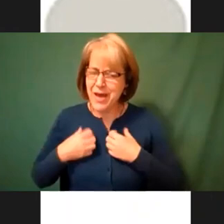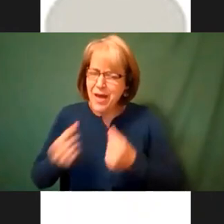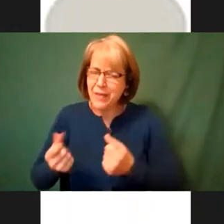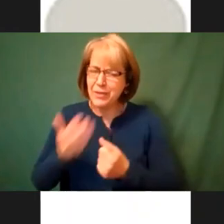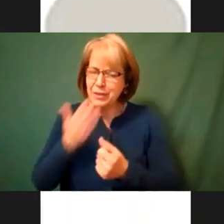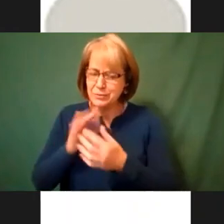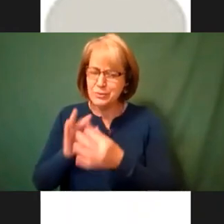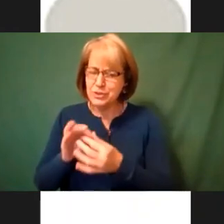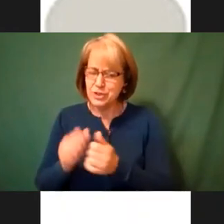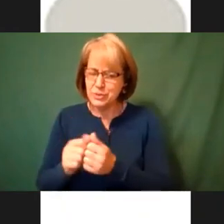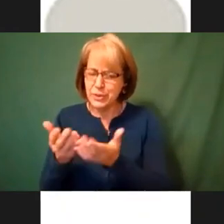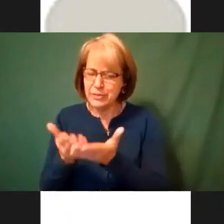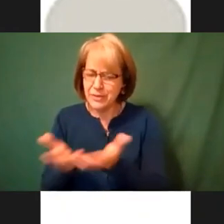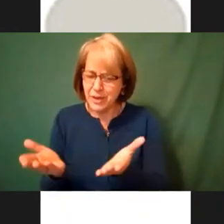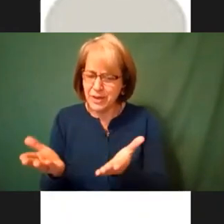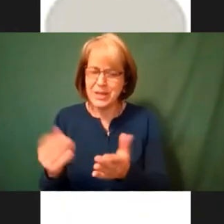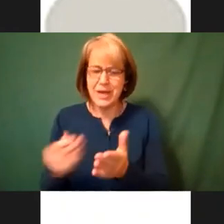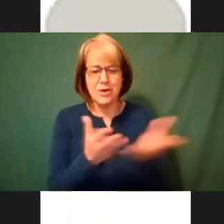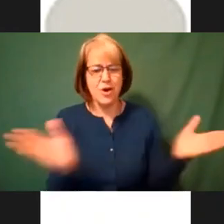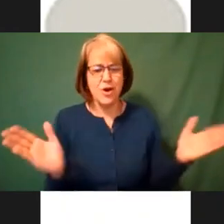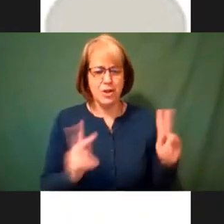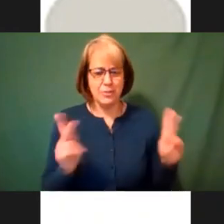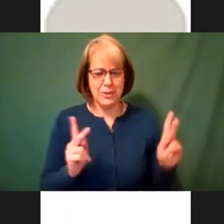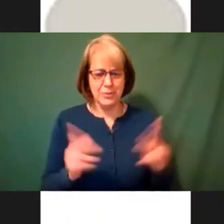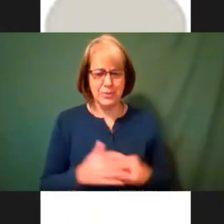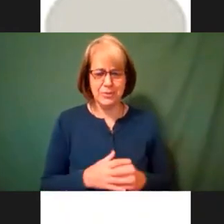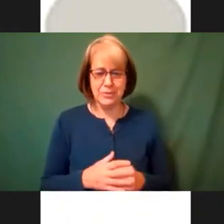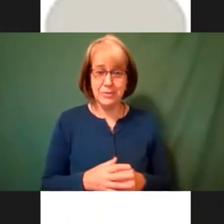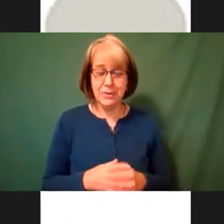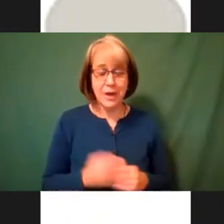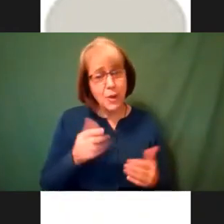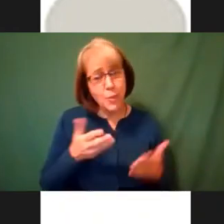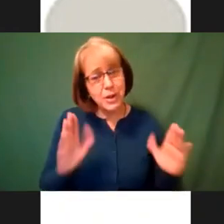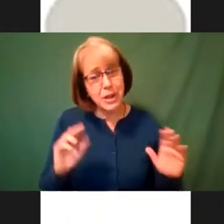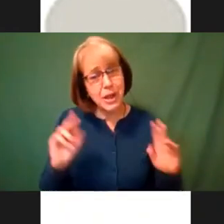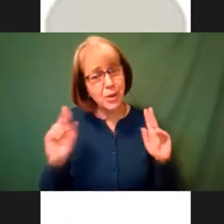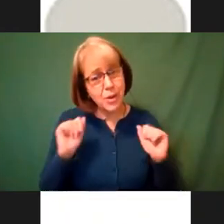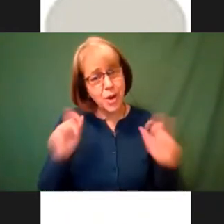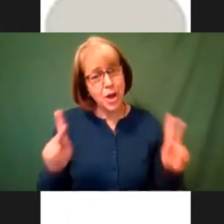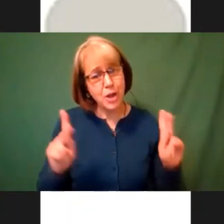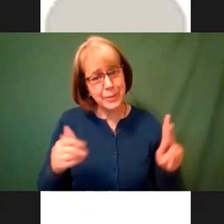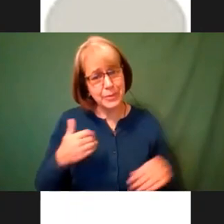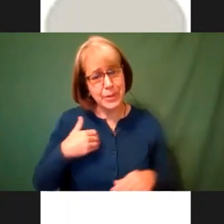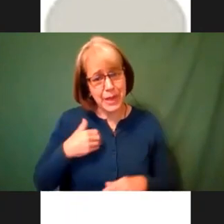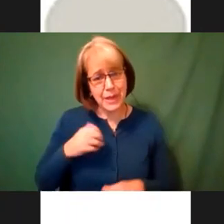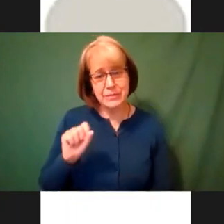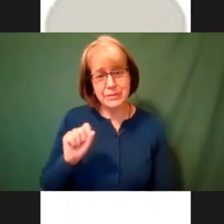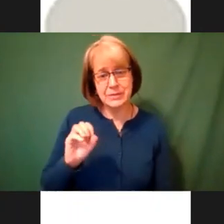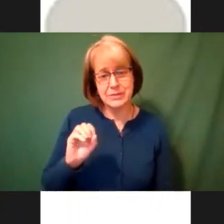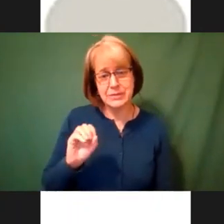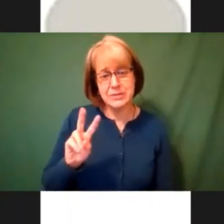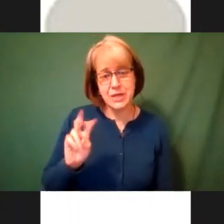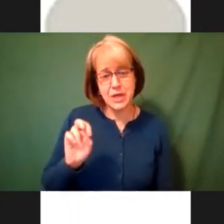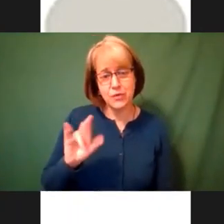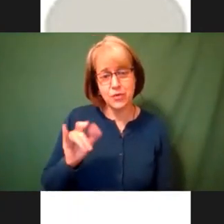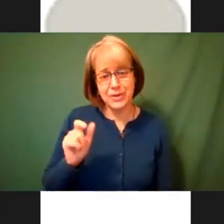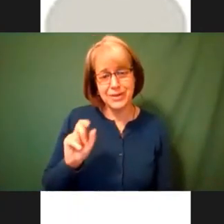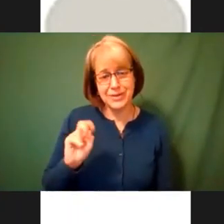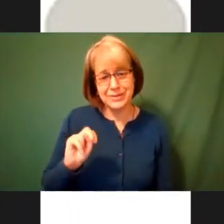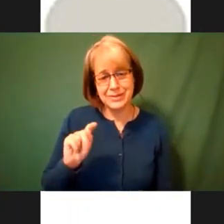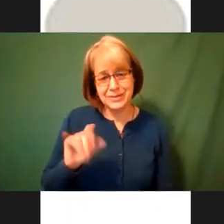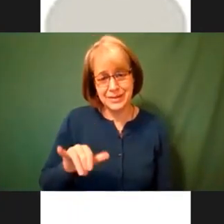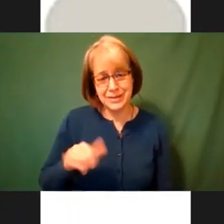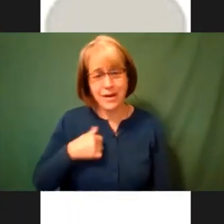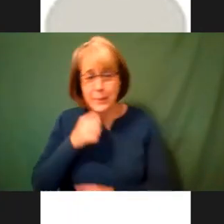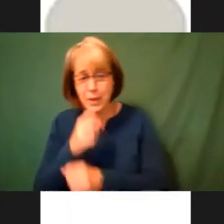with everybody? I don't wanna deny anybody their sovereignty. What is that old saying? What if I can't be free until you